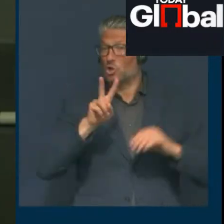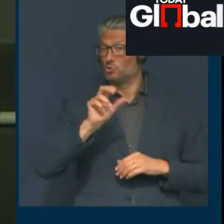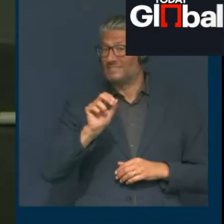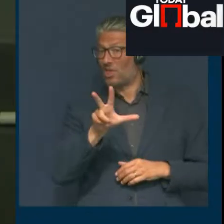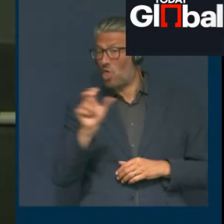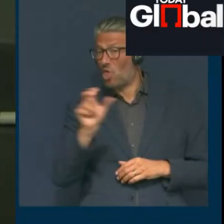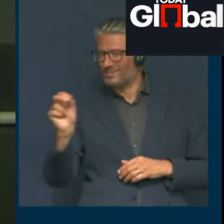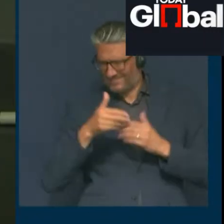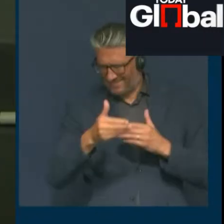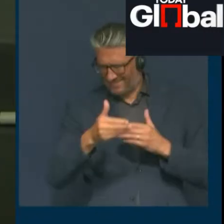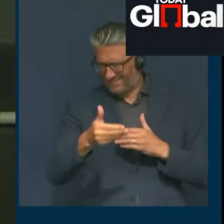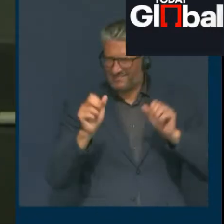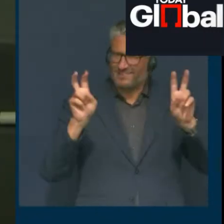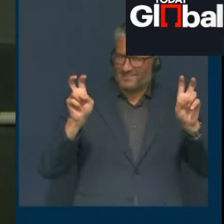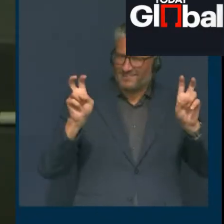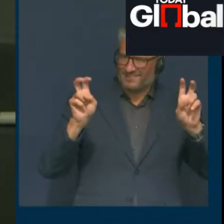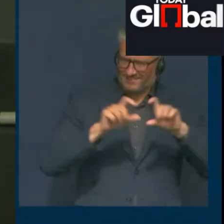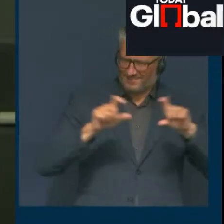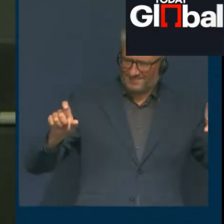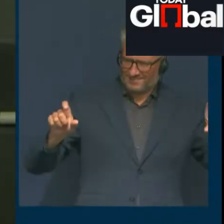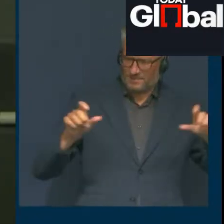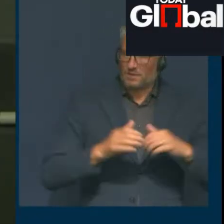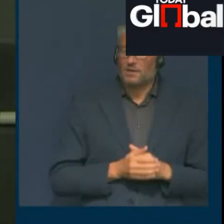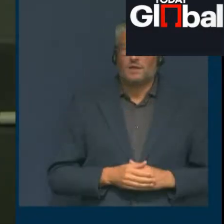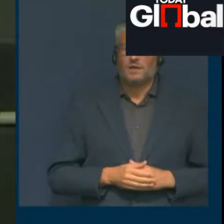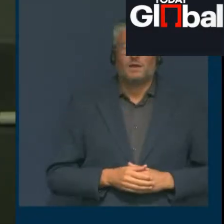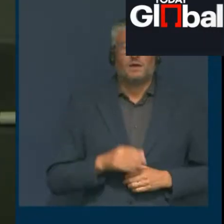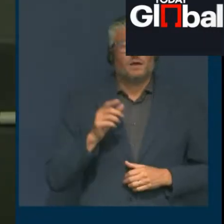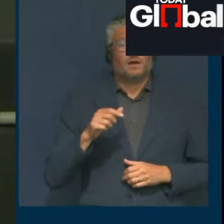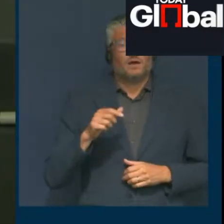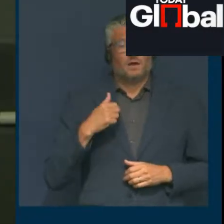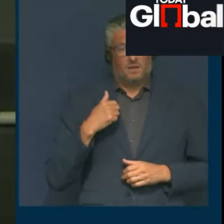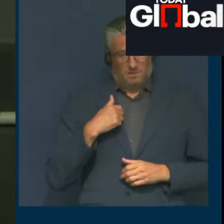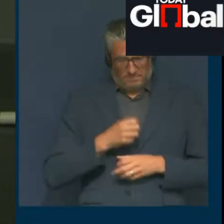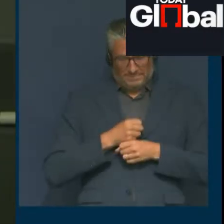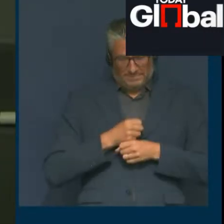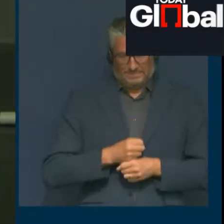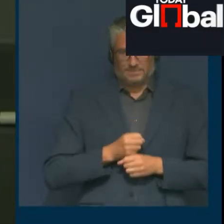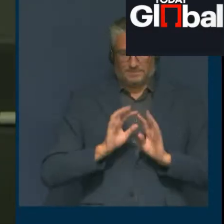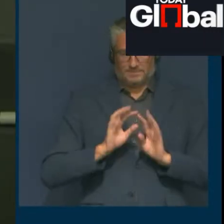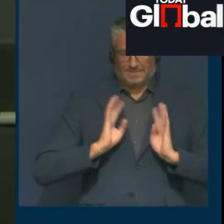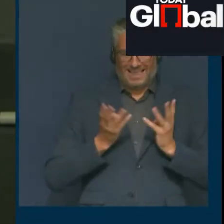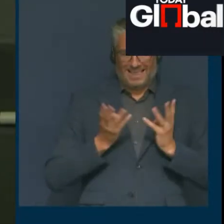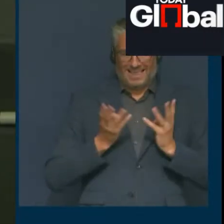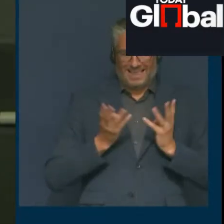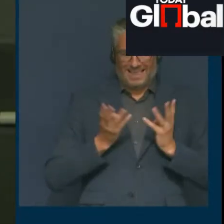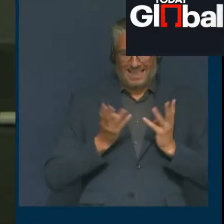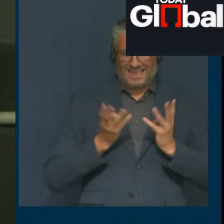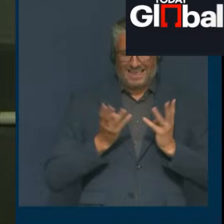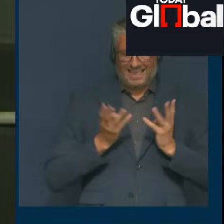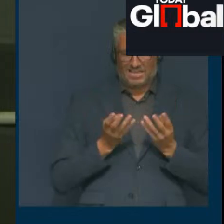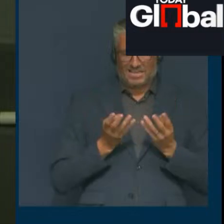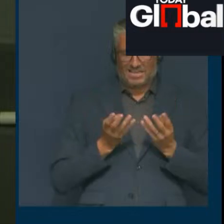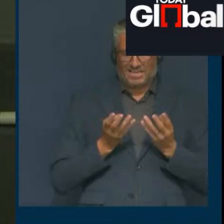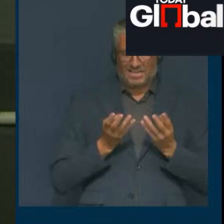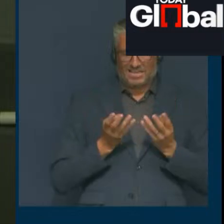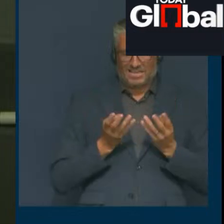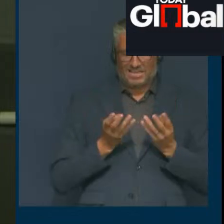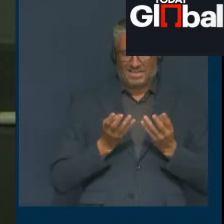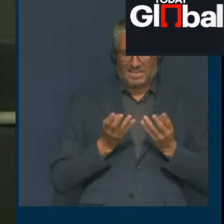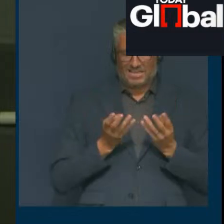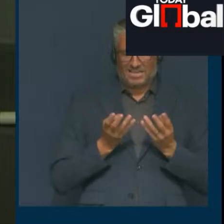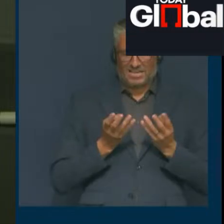the delegation, please refer to the article you are addressing so that